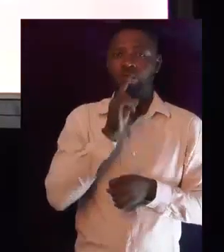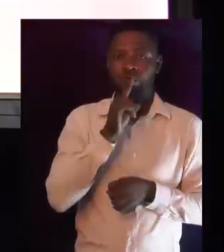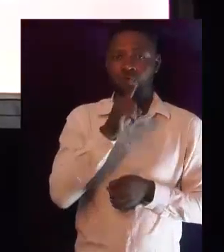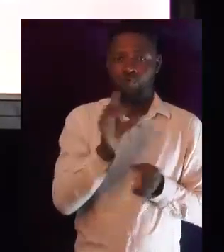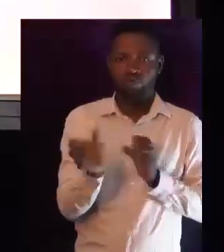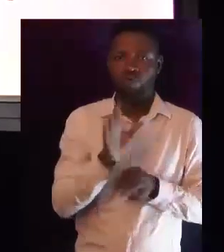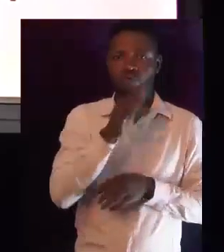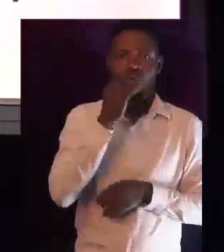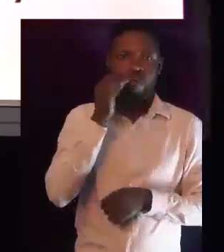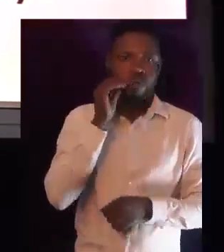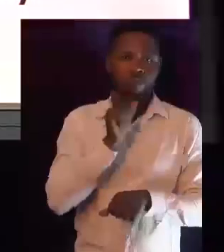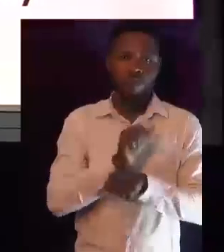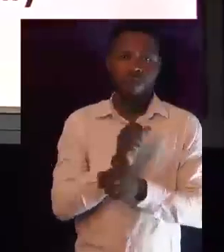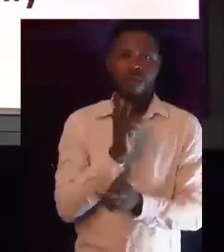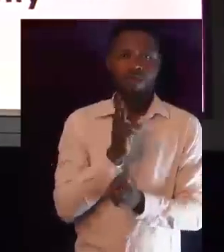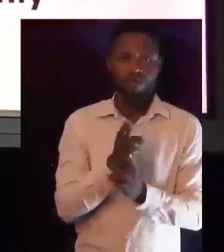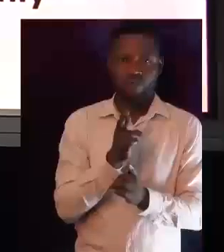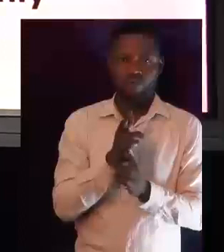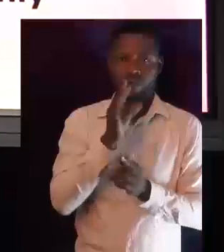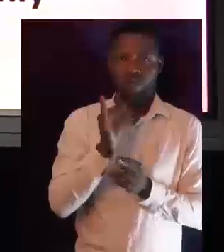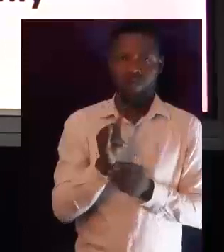you do your homework regularly.